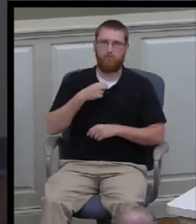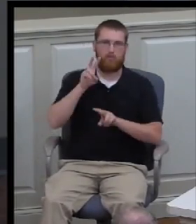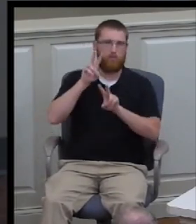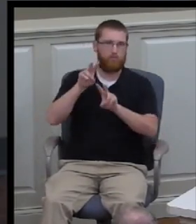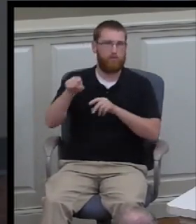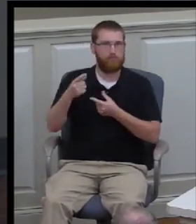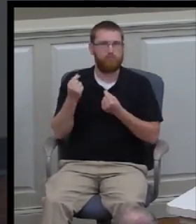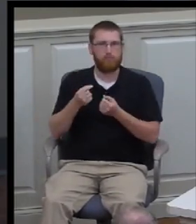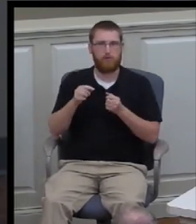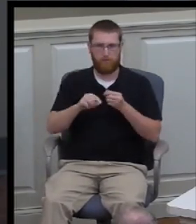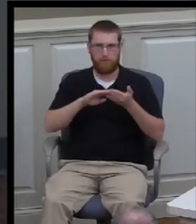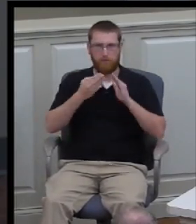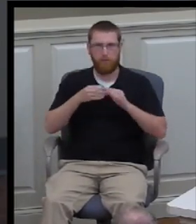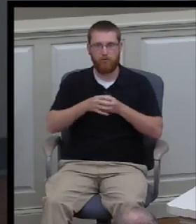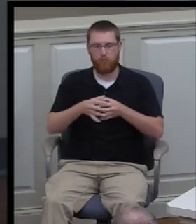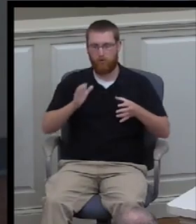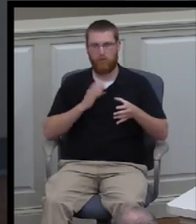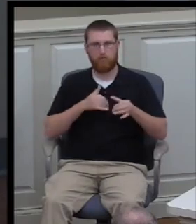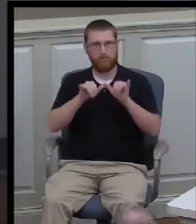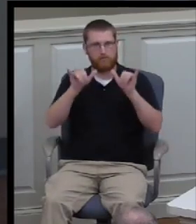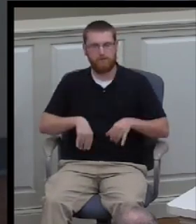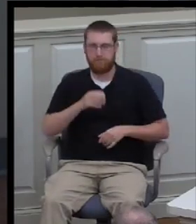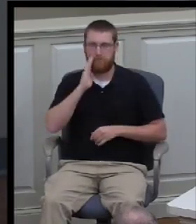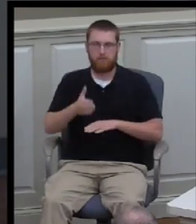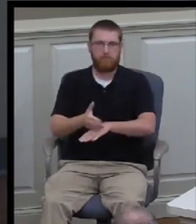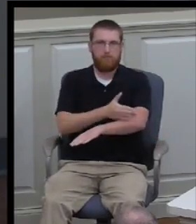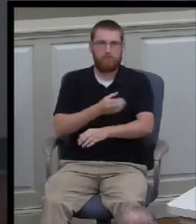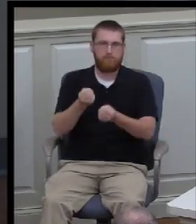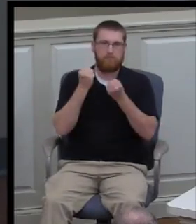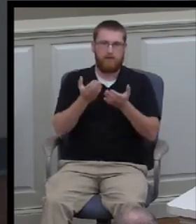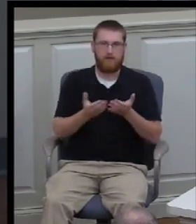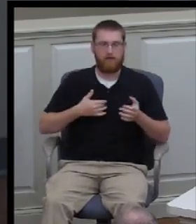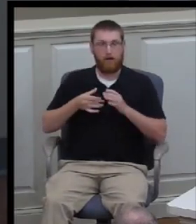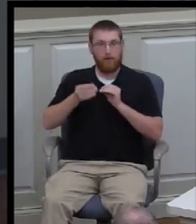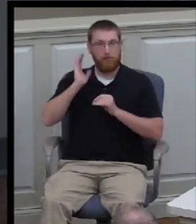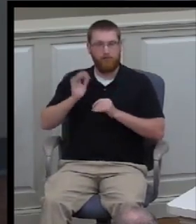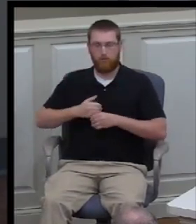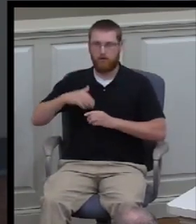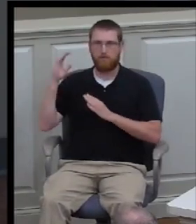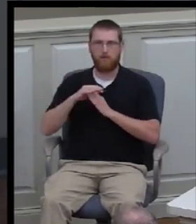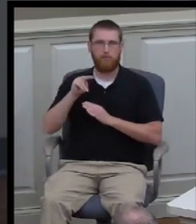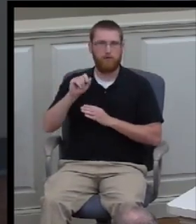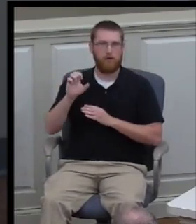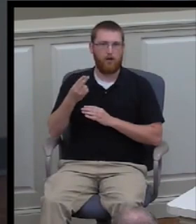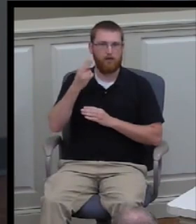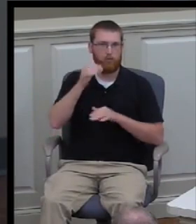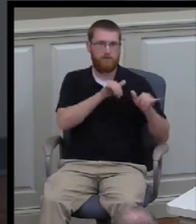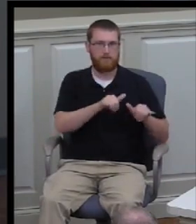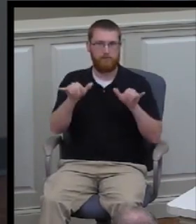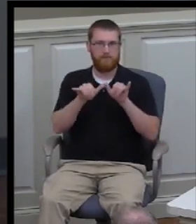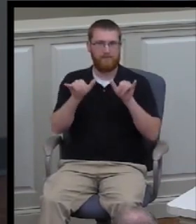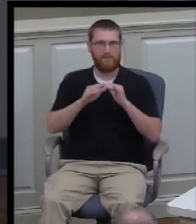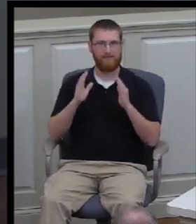to do in the community, how he's going to grow our Parks and Rec system to get it to, as I've said before, top notch for communities that are our size across the